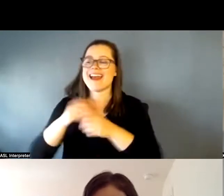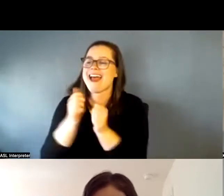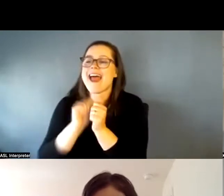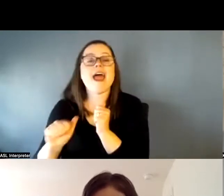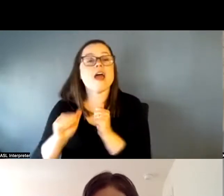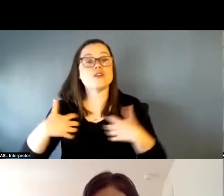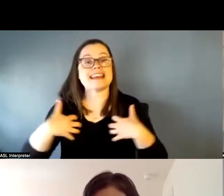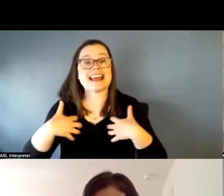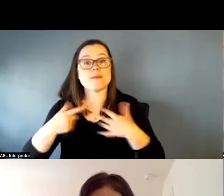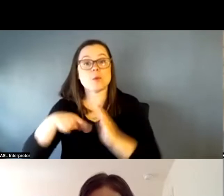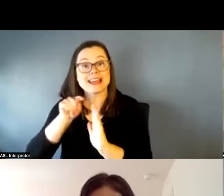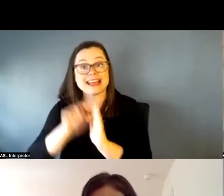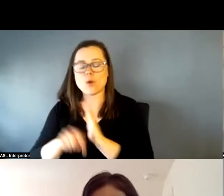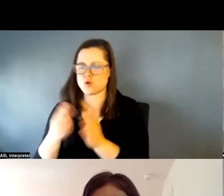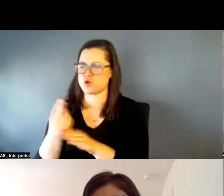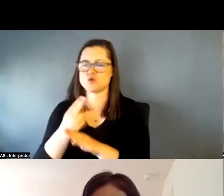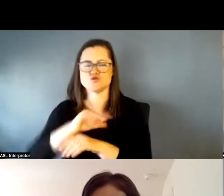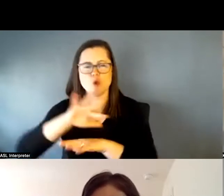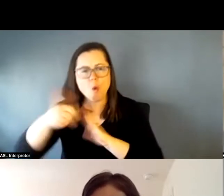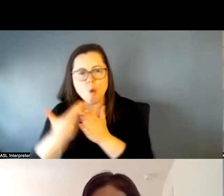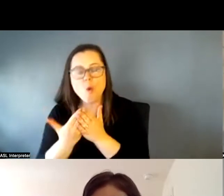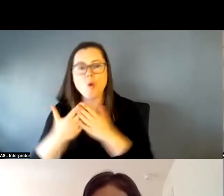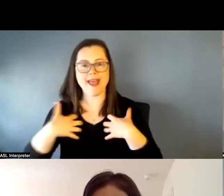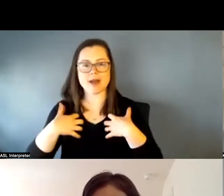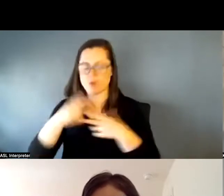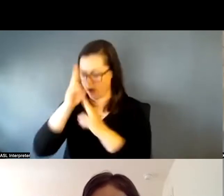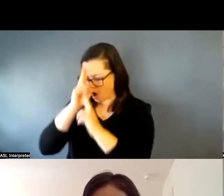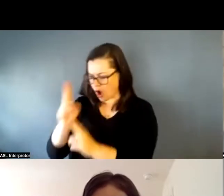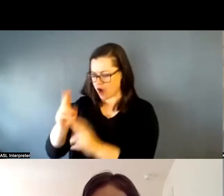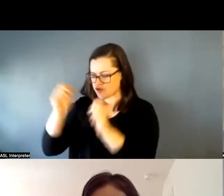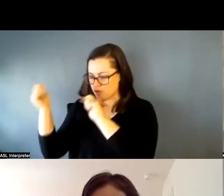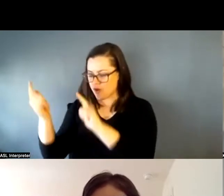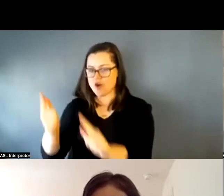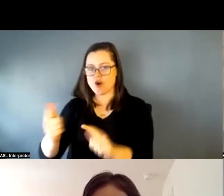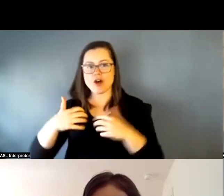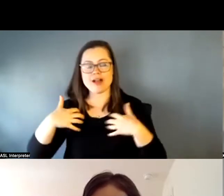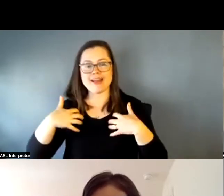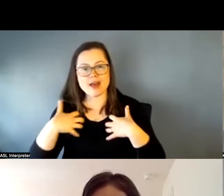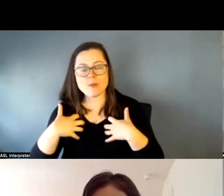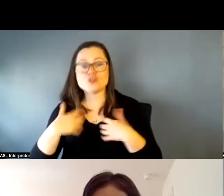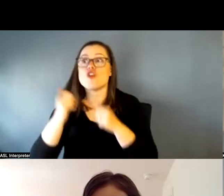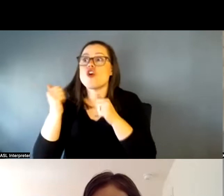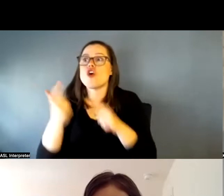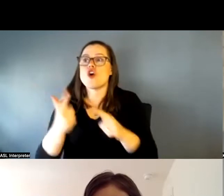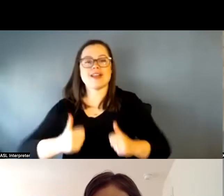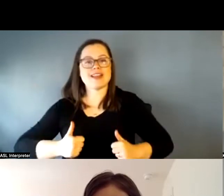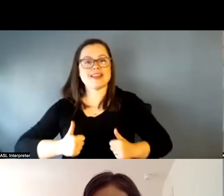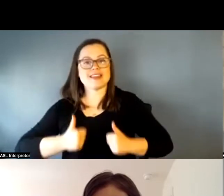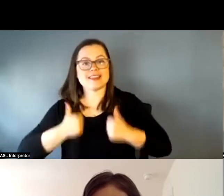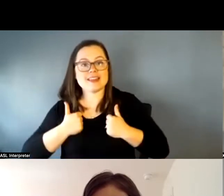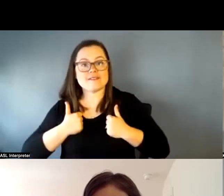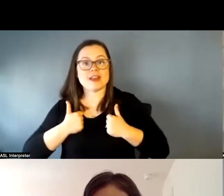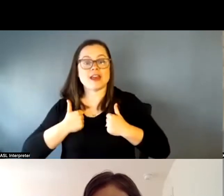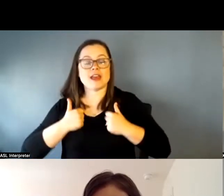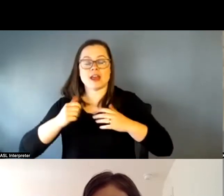used. We honored all animals. All living creations were